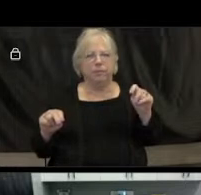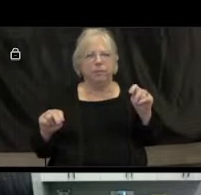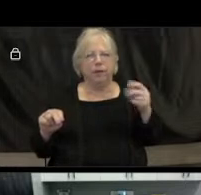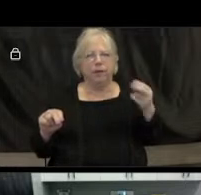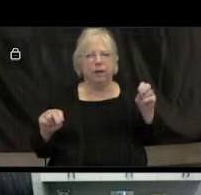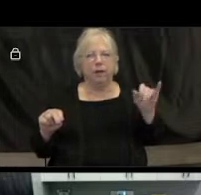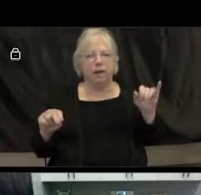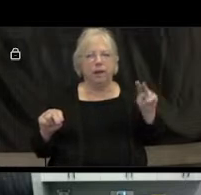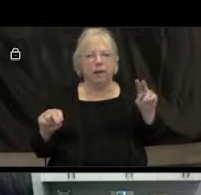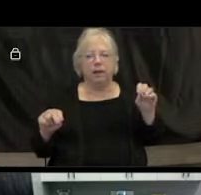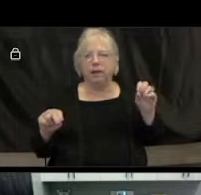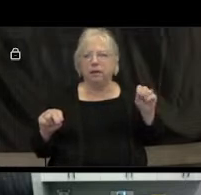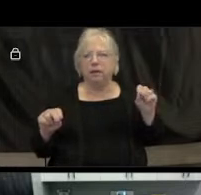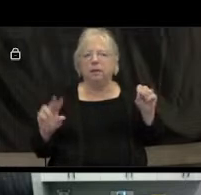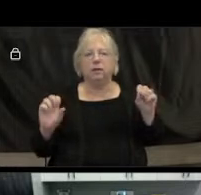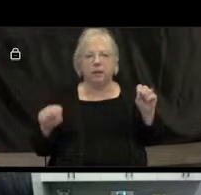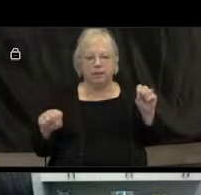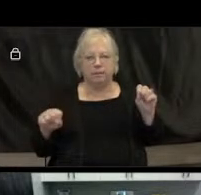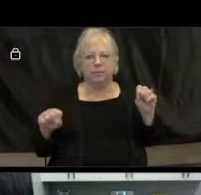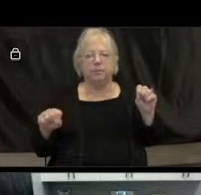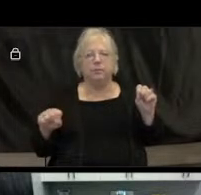Haynes, Yes.